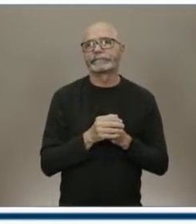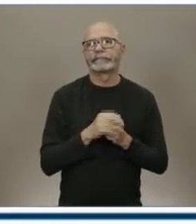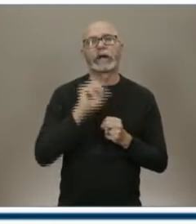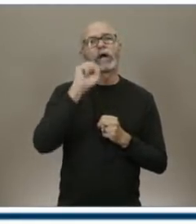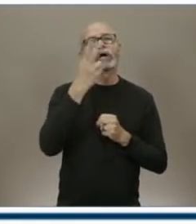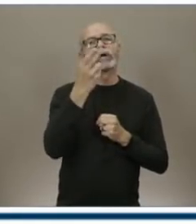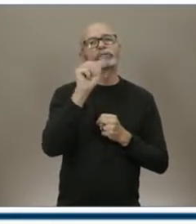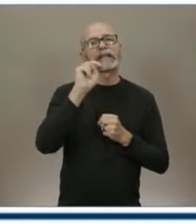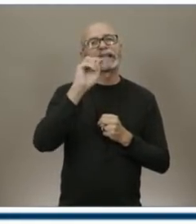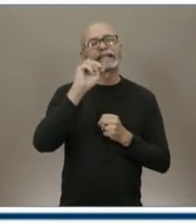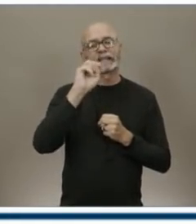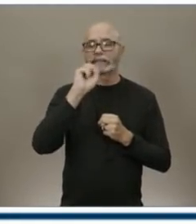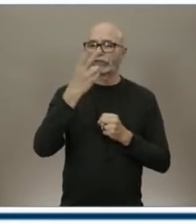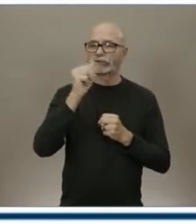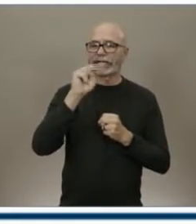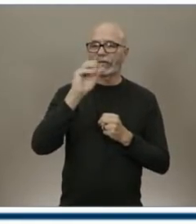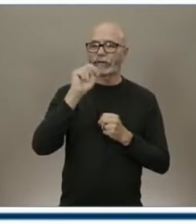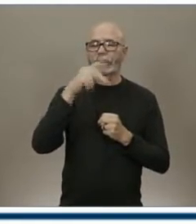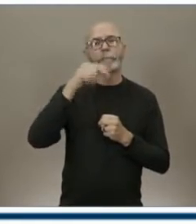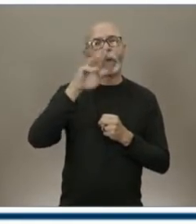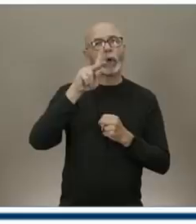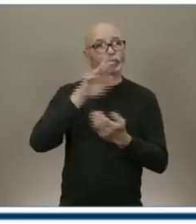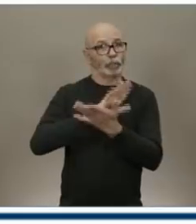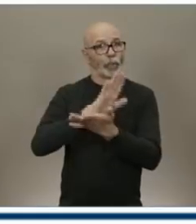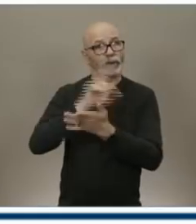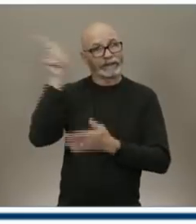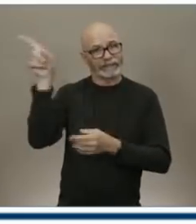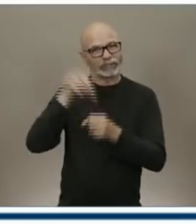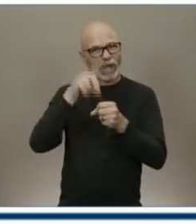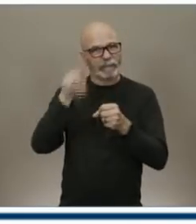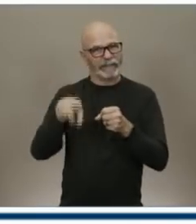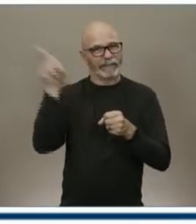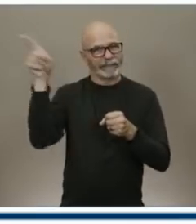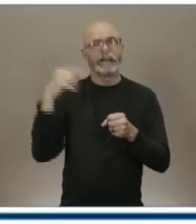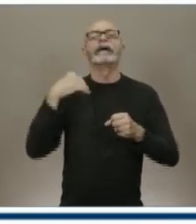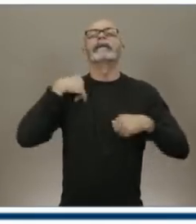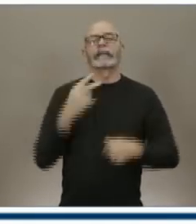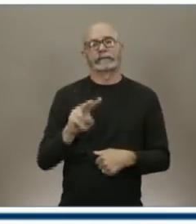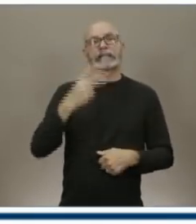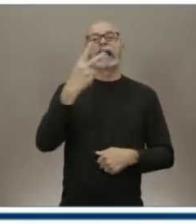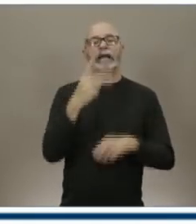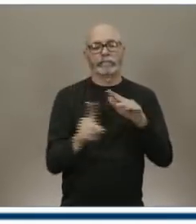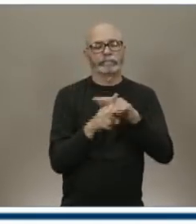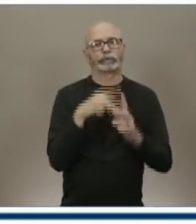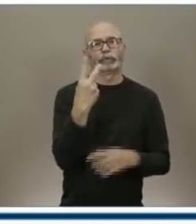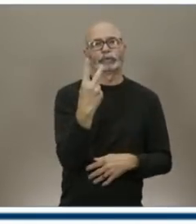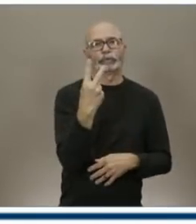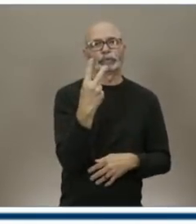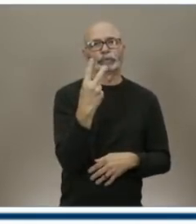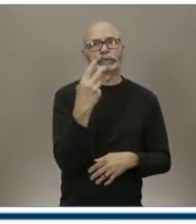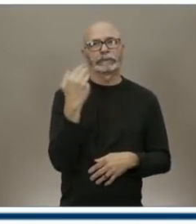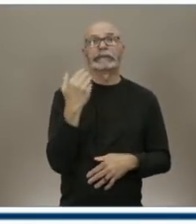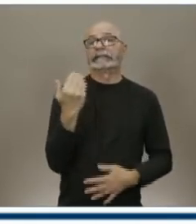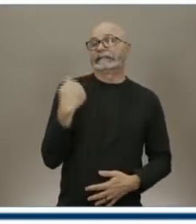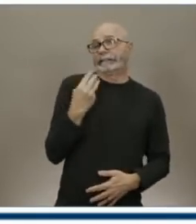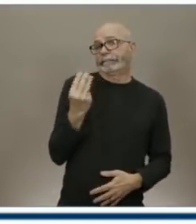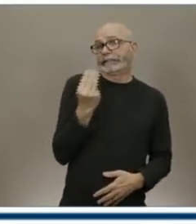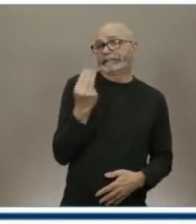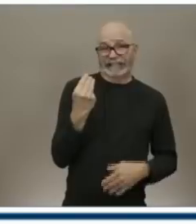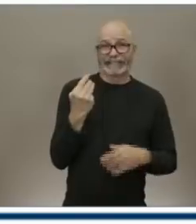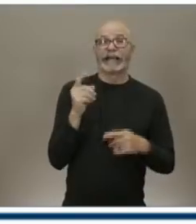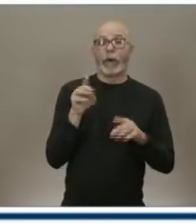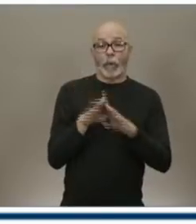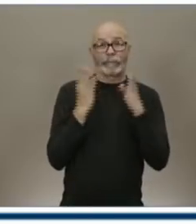Park Elementary School. That school is currently closed and was set to reopen on Monday, but now it will reopen